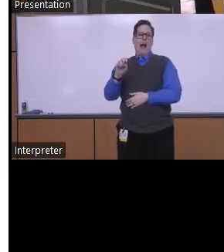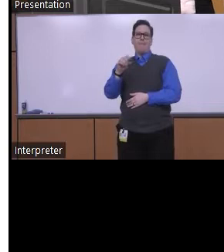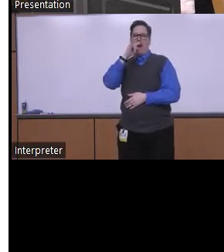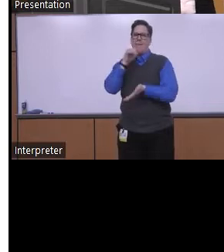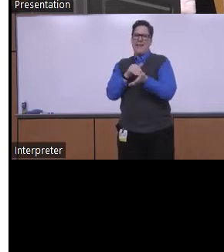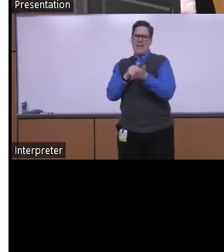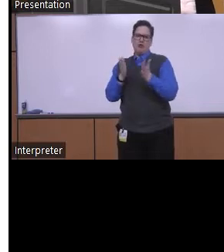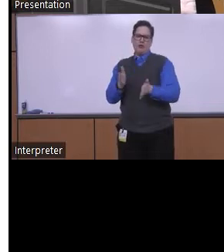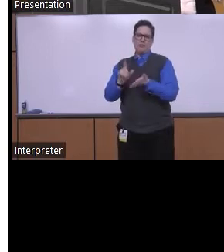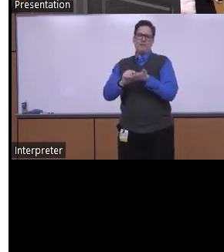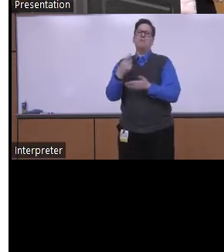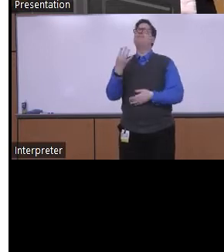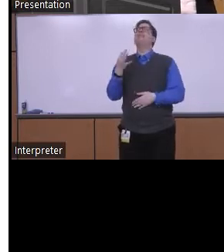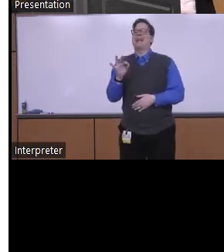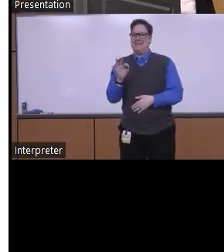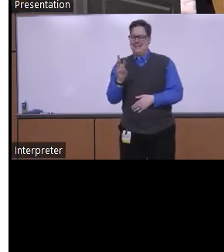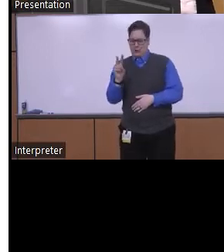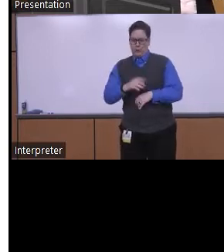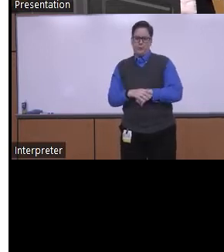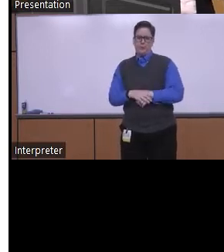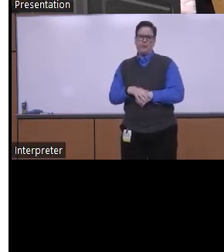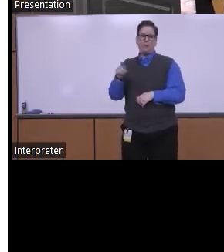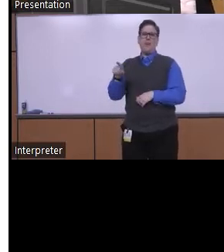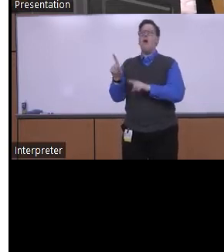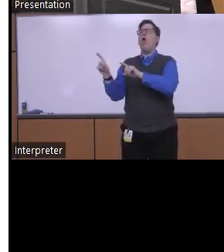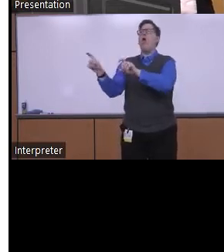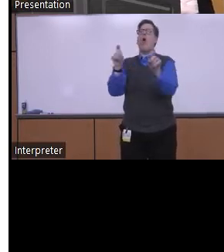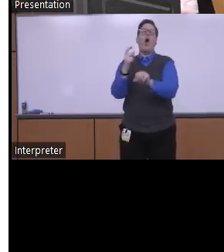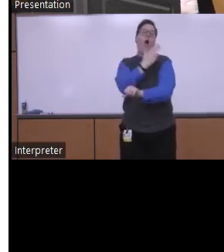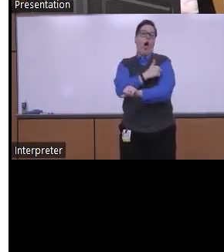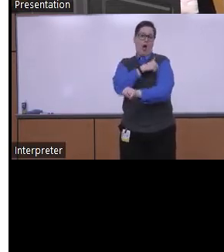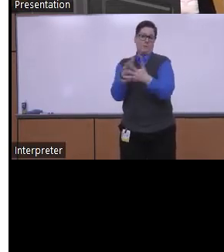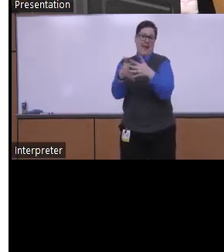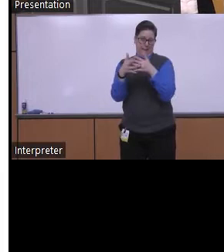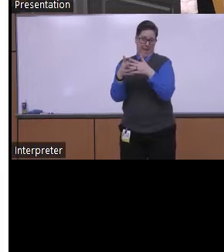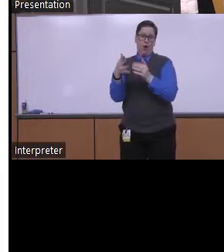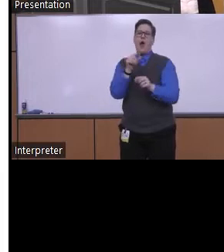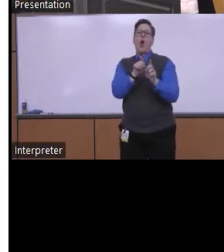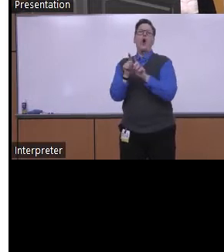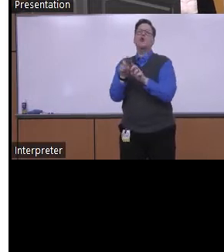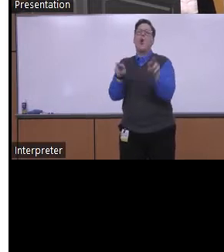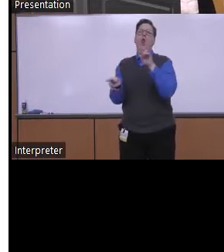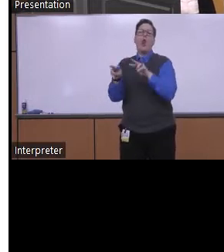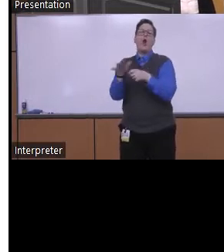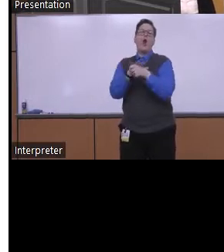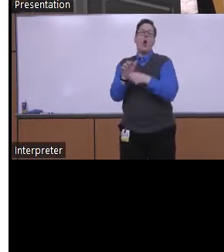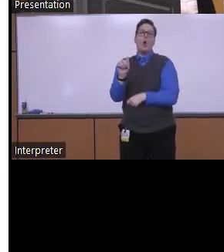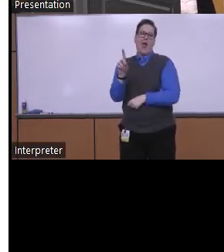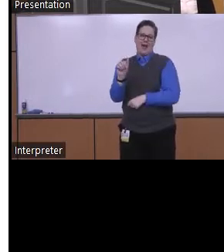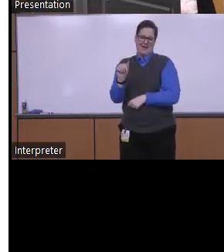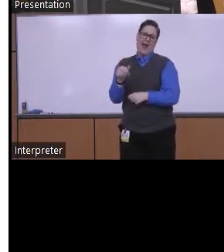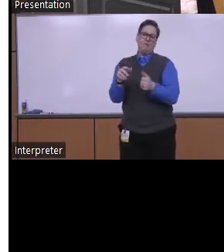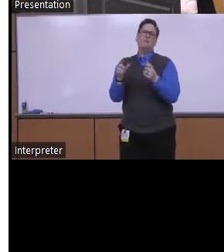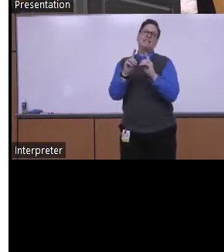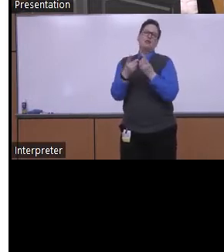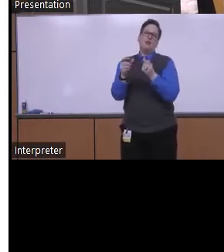1962. You see here. Kemp and his colleagues surveyed American hospitals nationwide, as well as local district attorneys, to collect information about